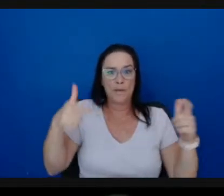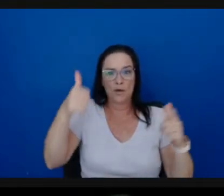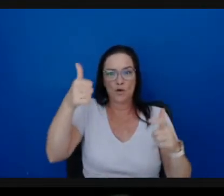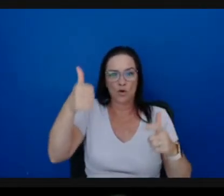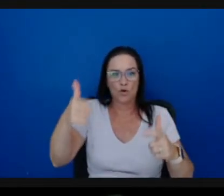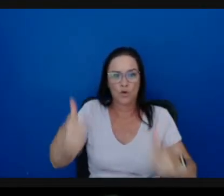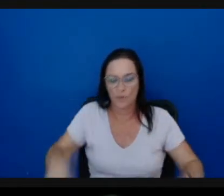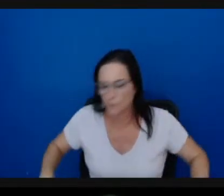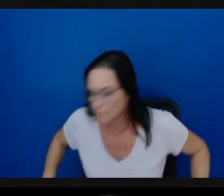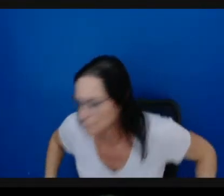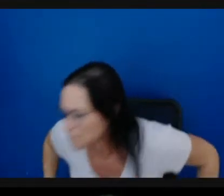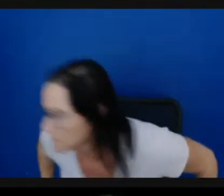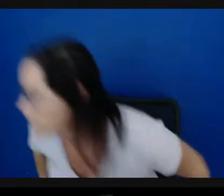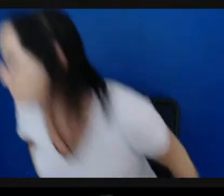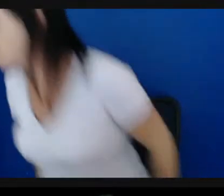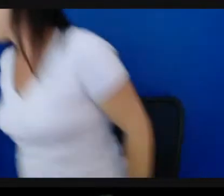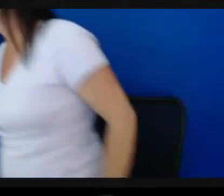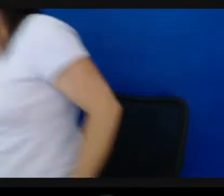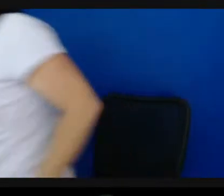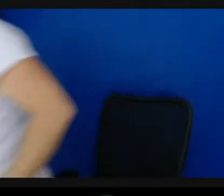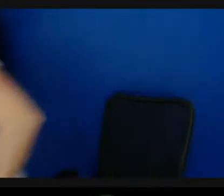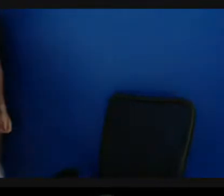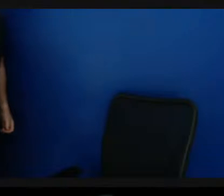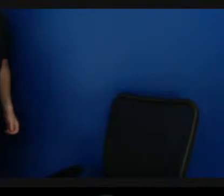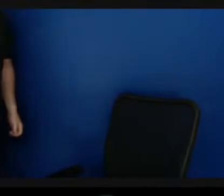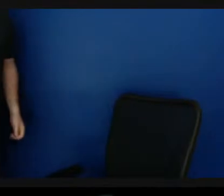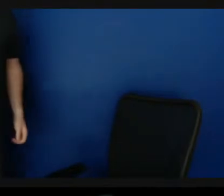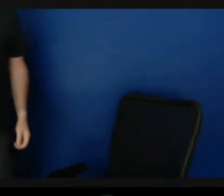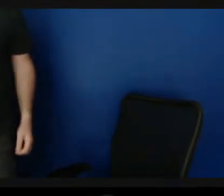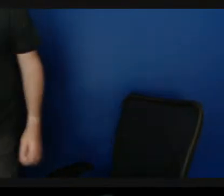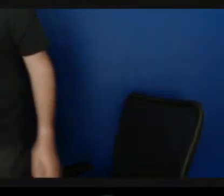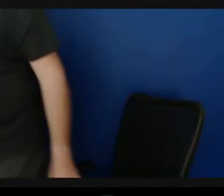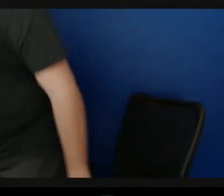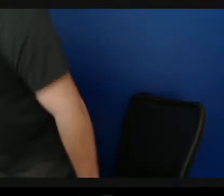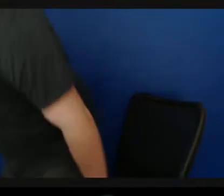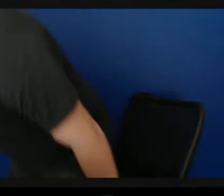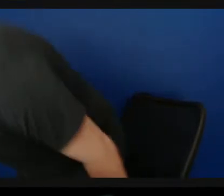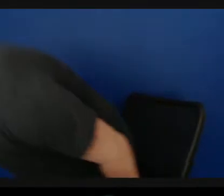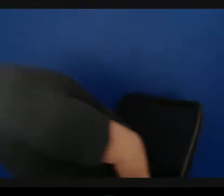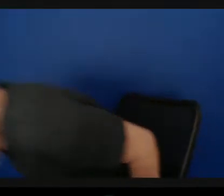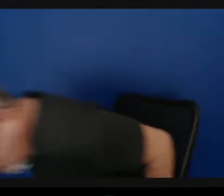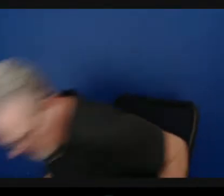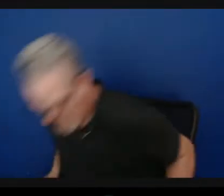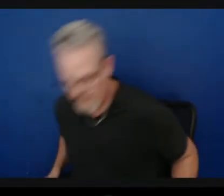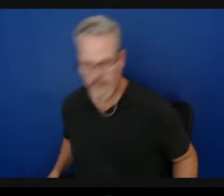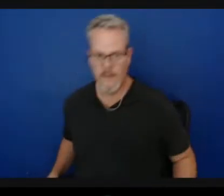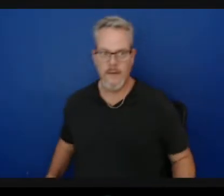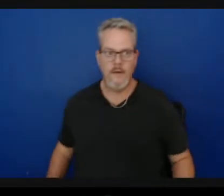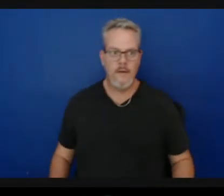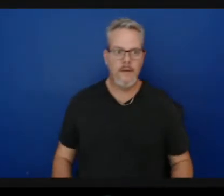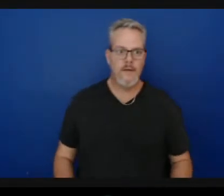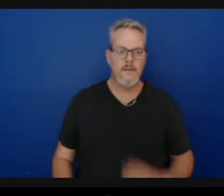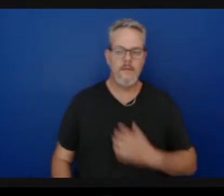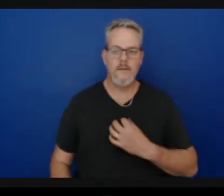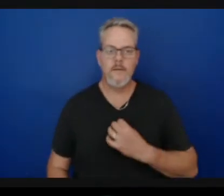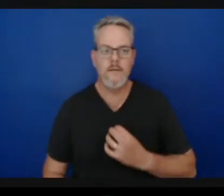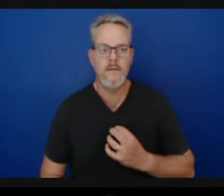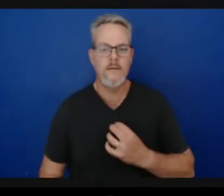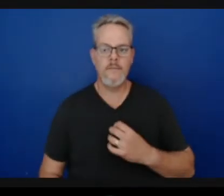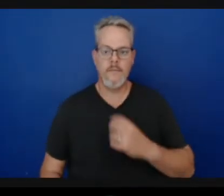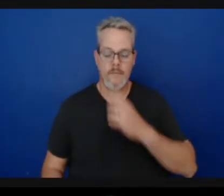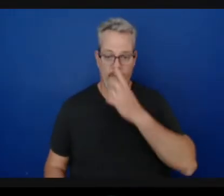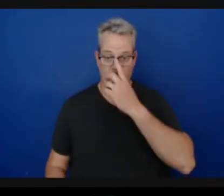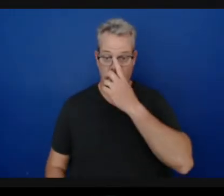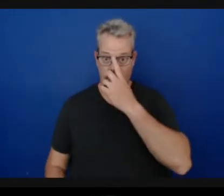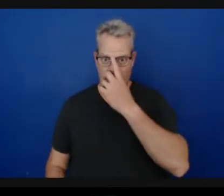for sure. The volumes, the amount coming out was something that didn't compare pretty close. But I think otherwise, if